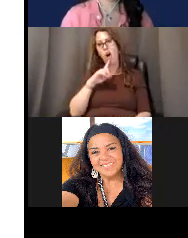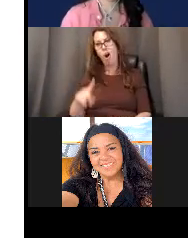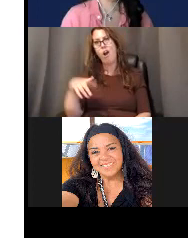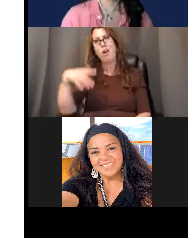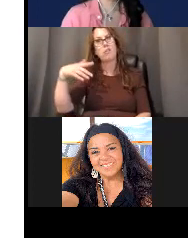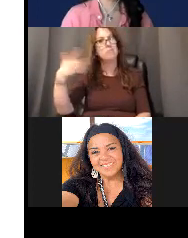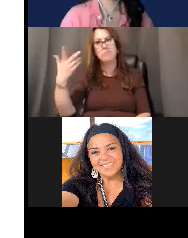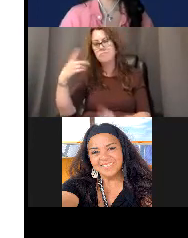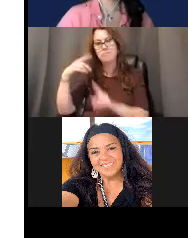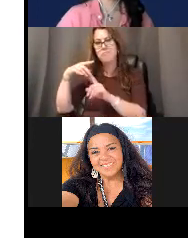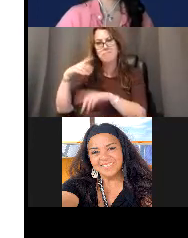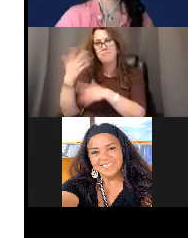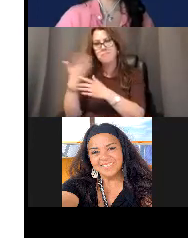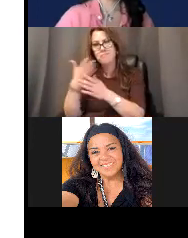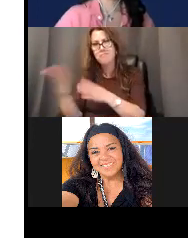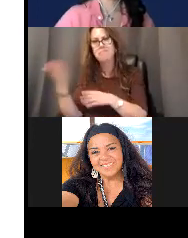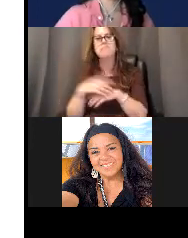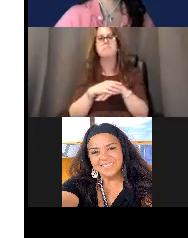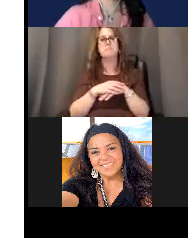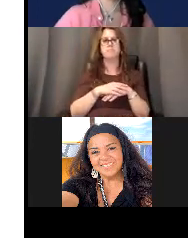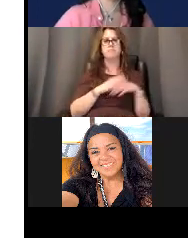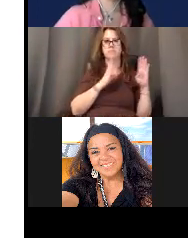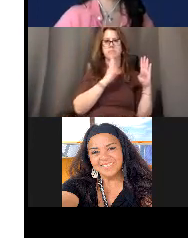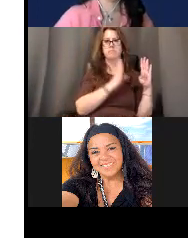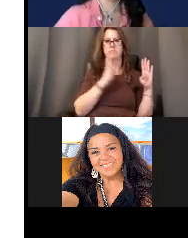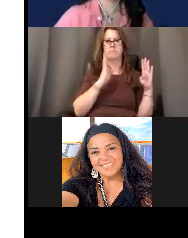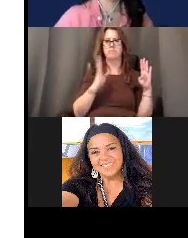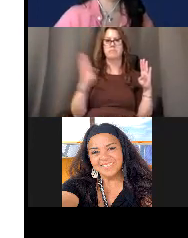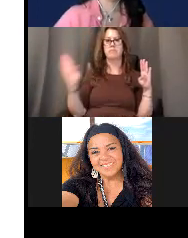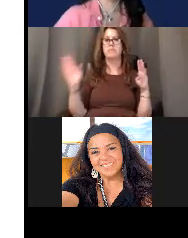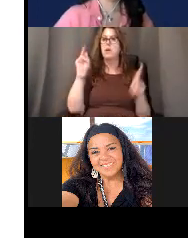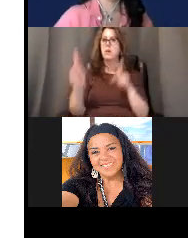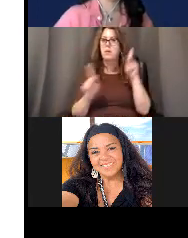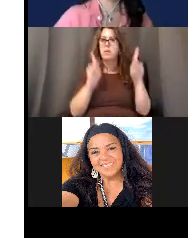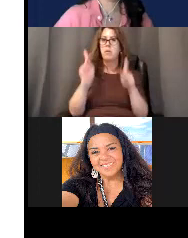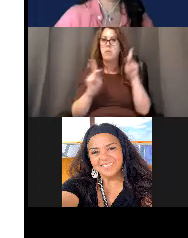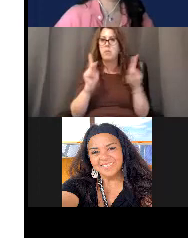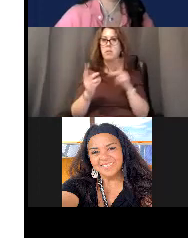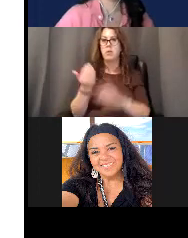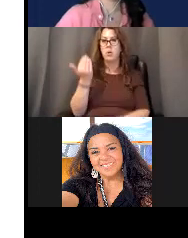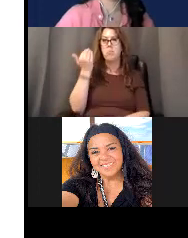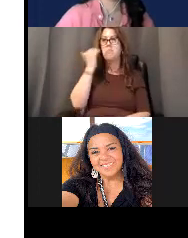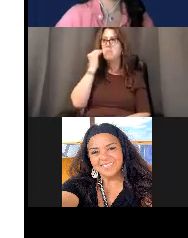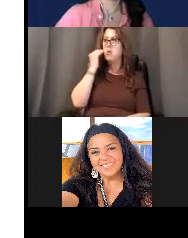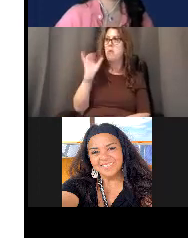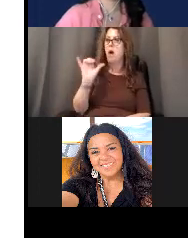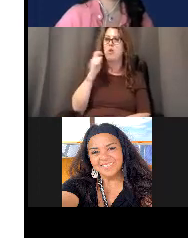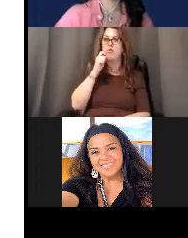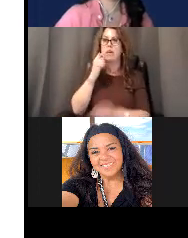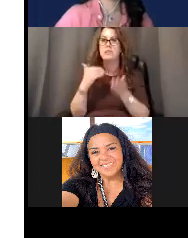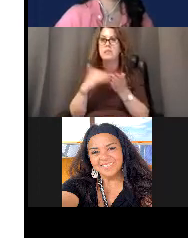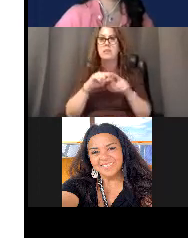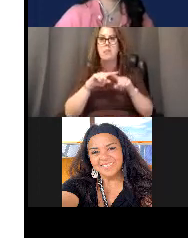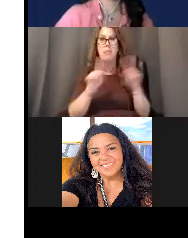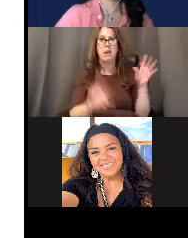continue to move to the right, acknowledges people who acknowledge racism but deny privilege, right? And so this was, the